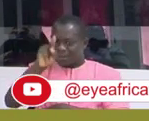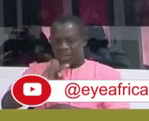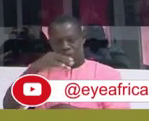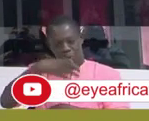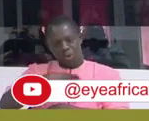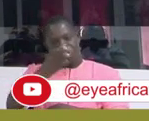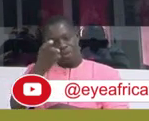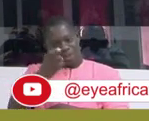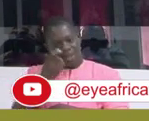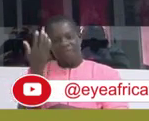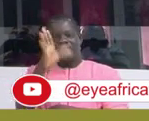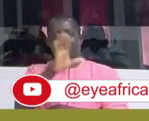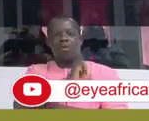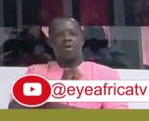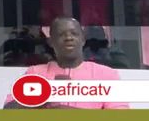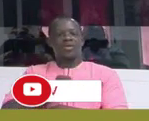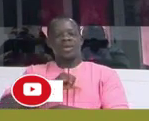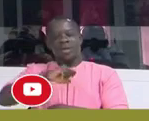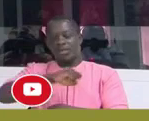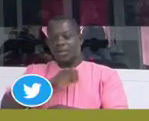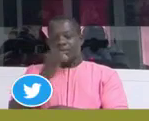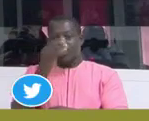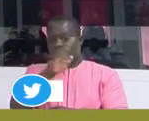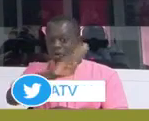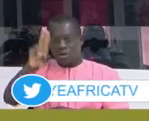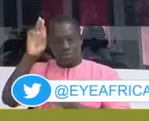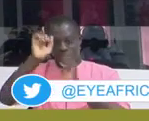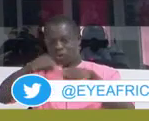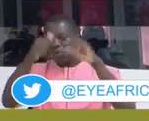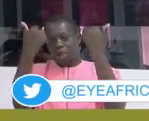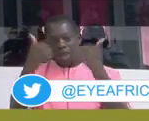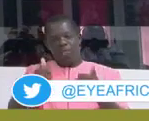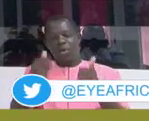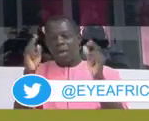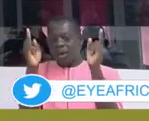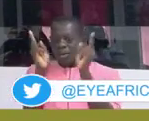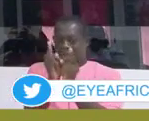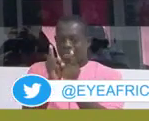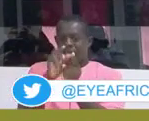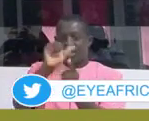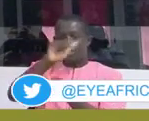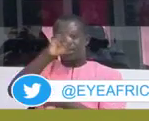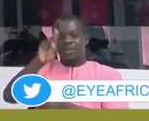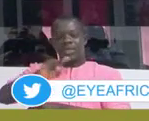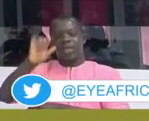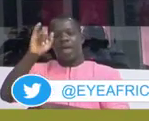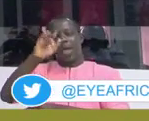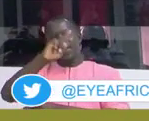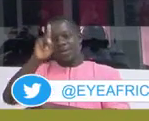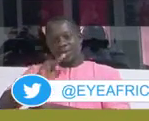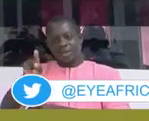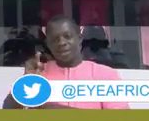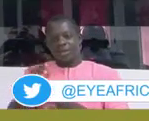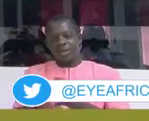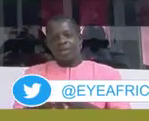assistu is prepared to steal from us. He said that will not be we went